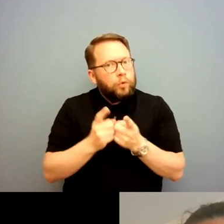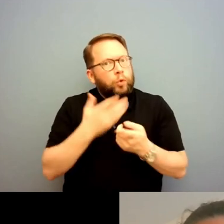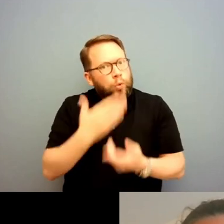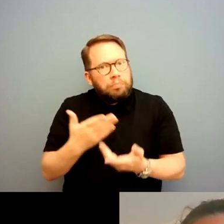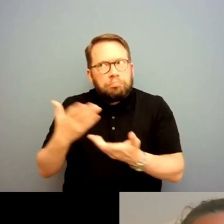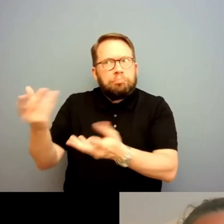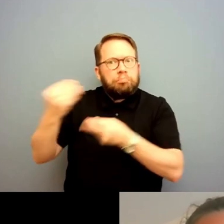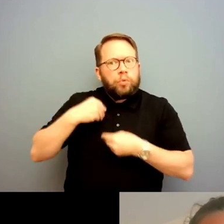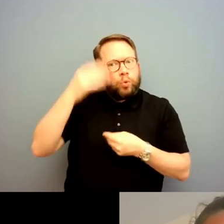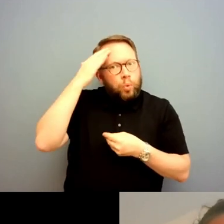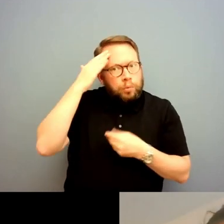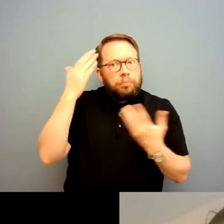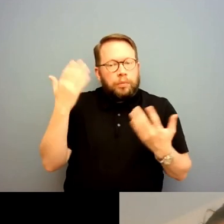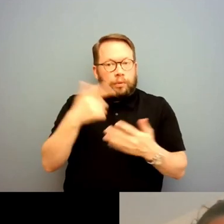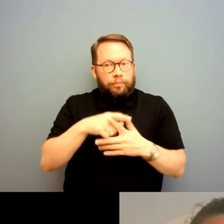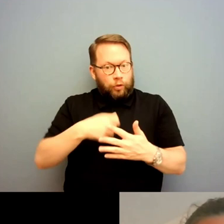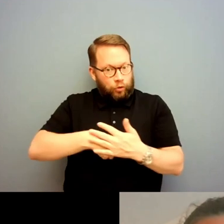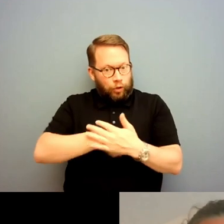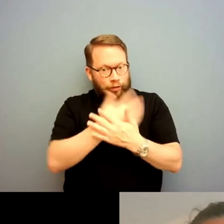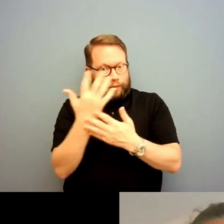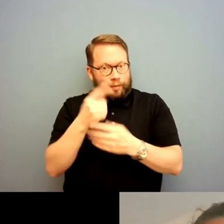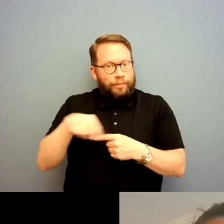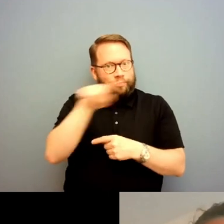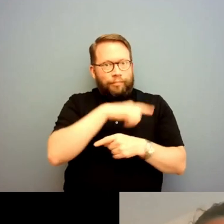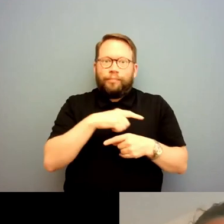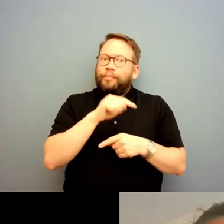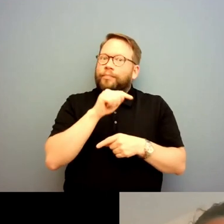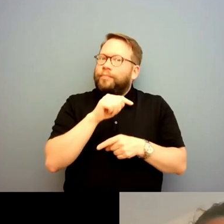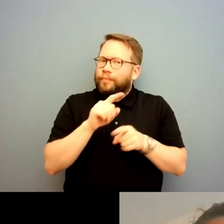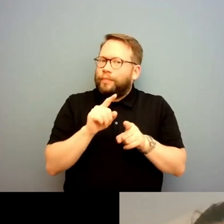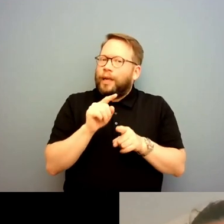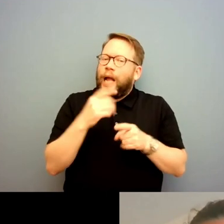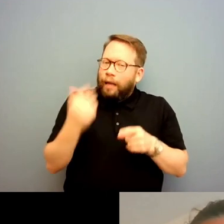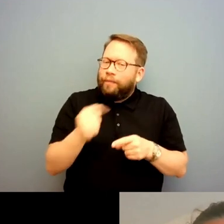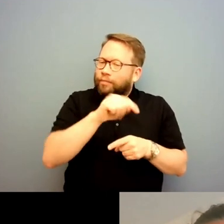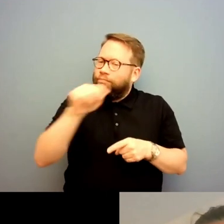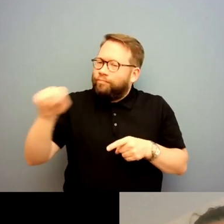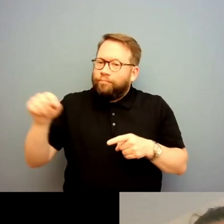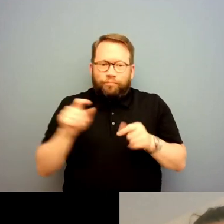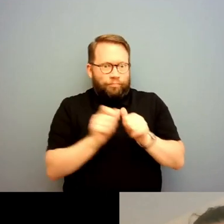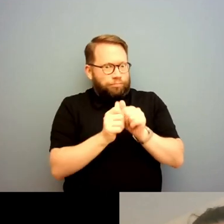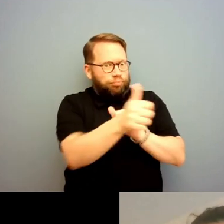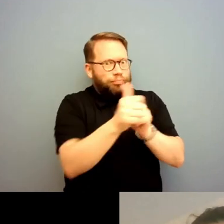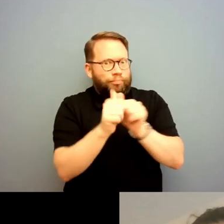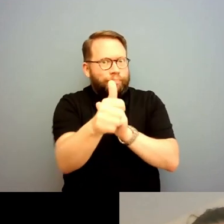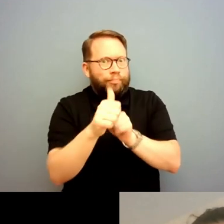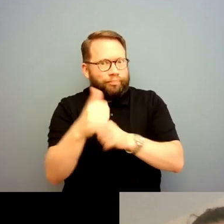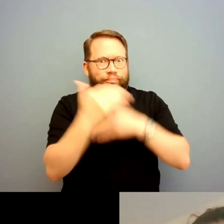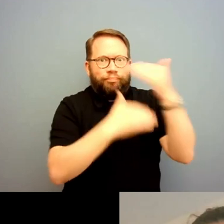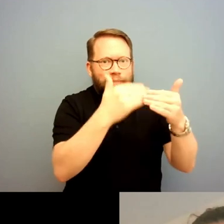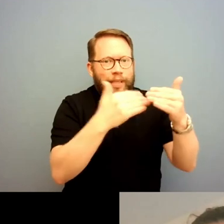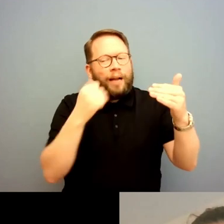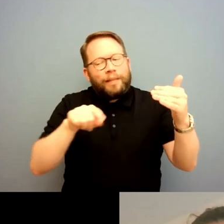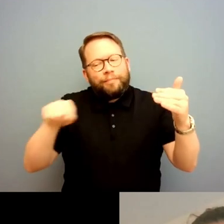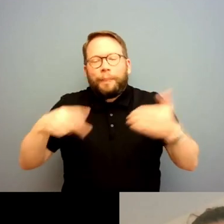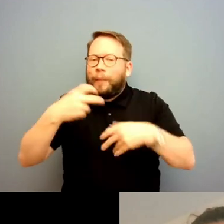for example, the national plans for implementing these important rights